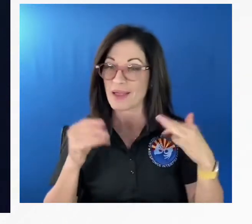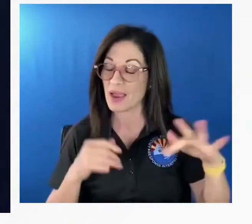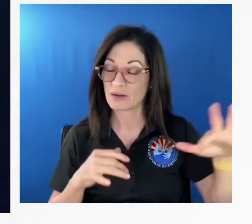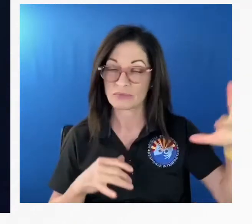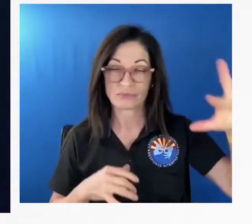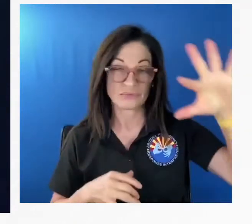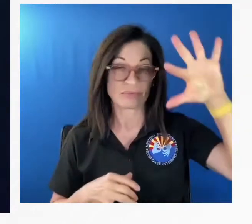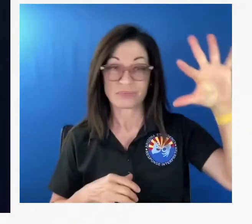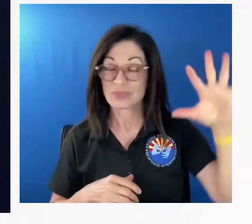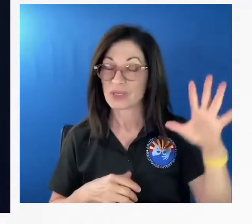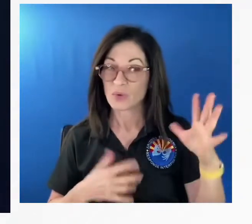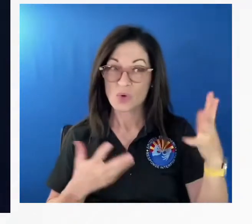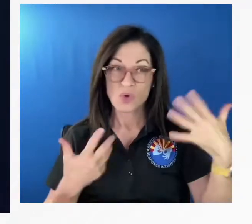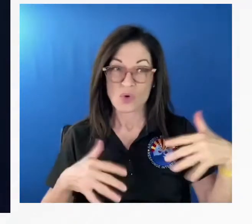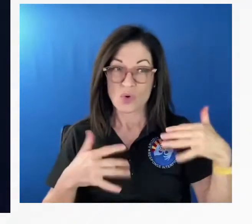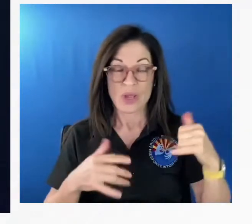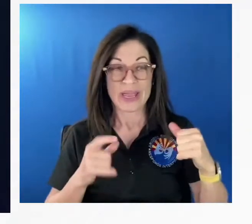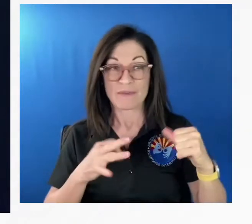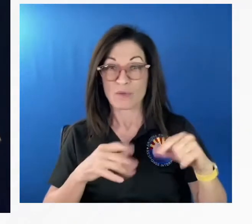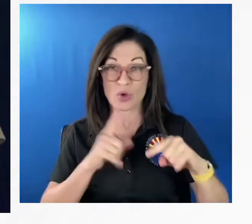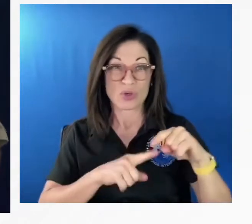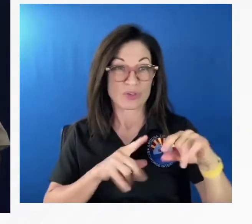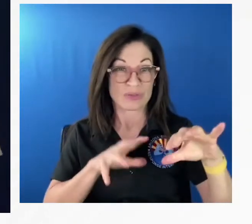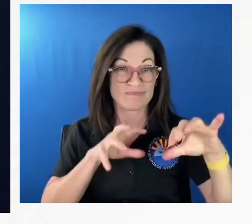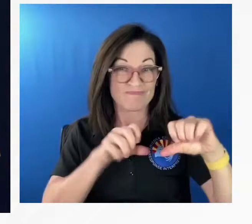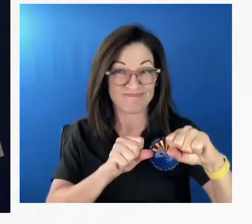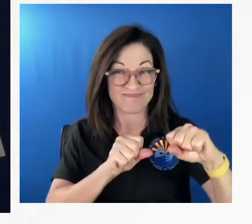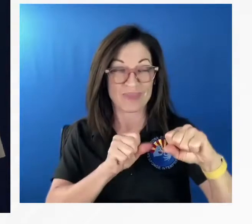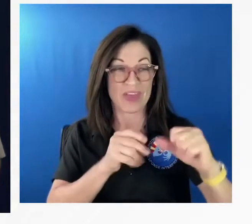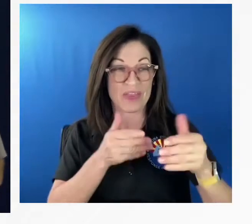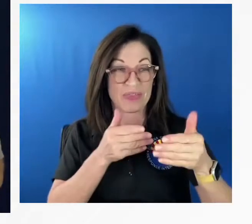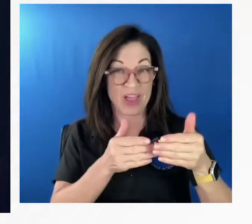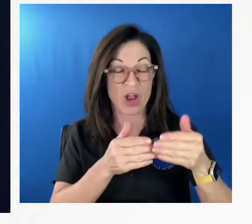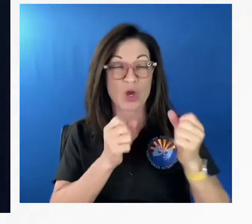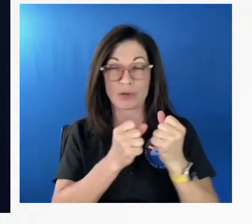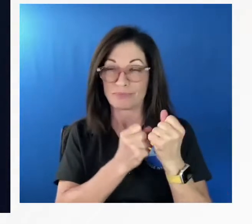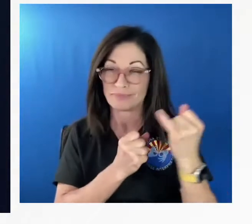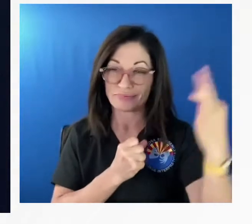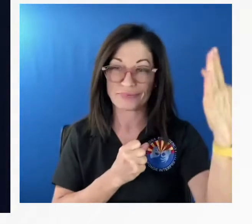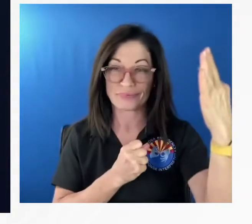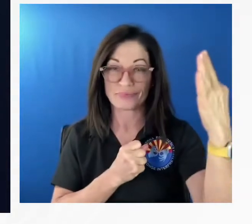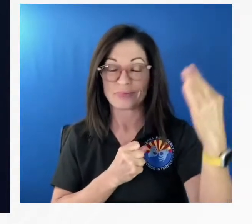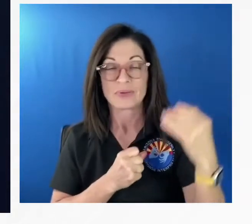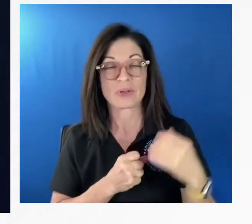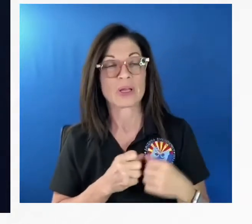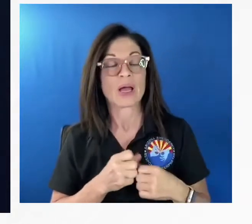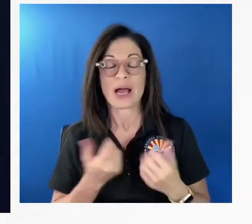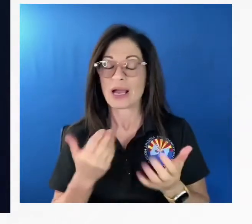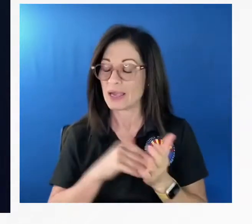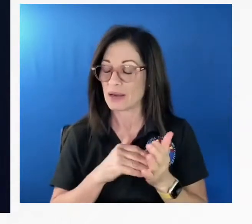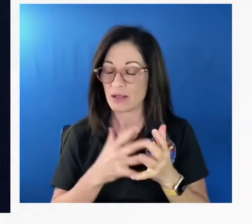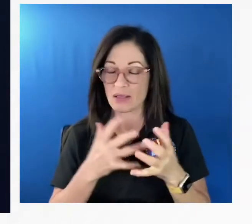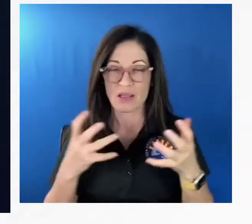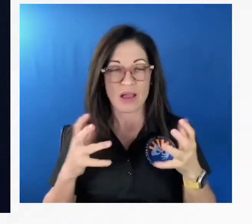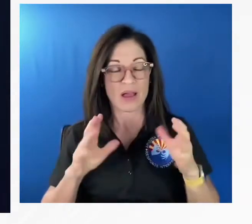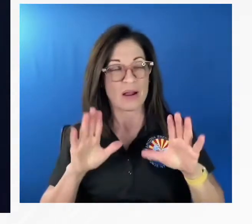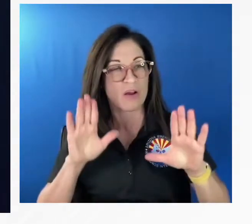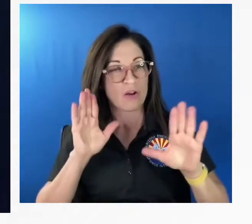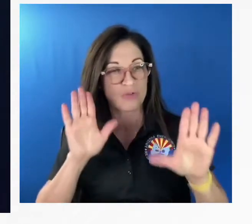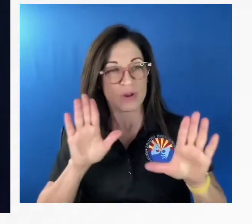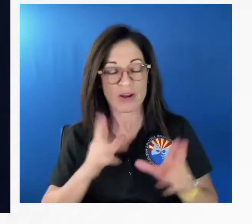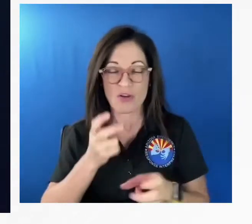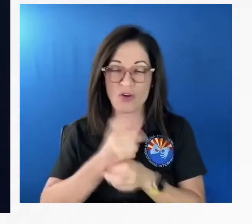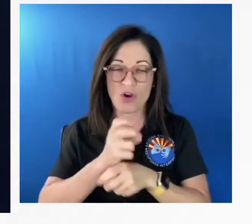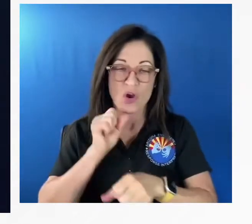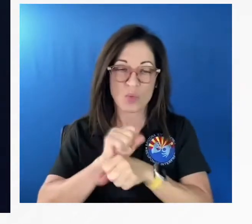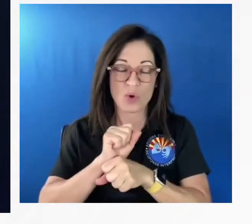able to catch it right here. Again, an enormous amount of effort, and again, a big question, would we really be